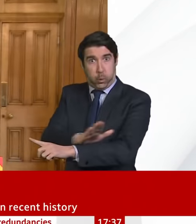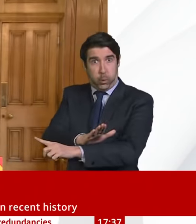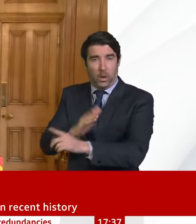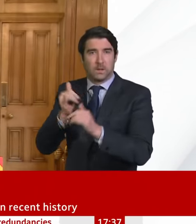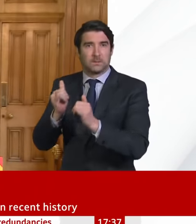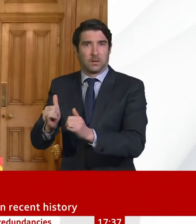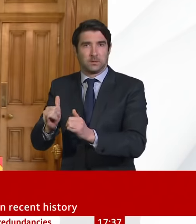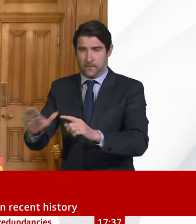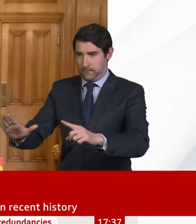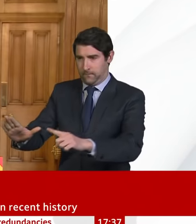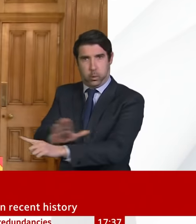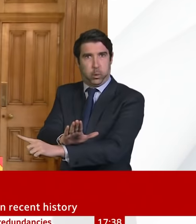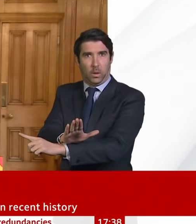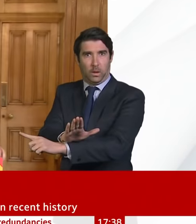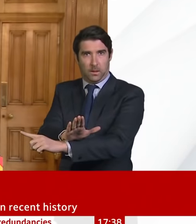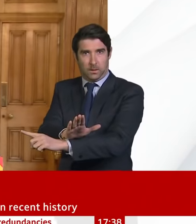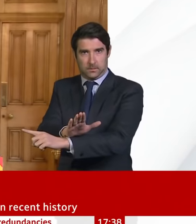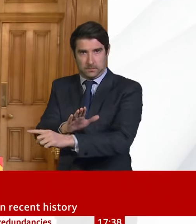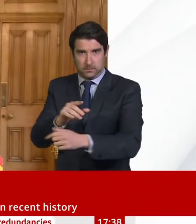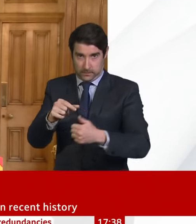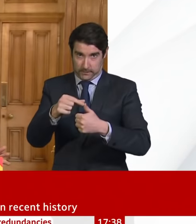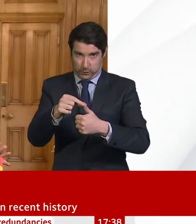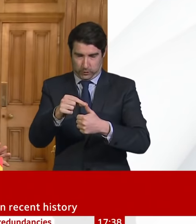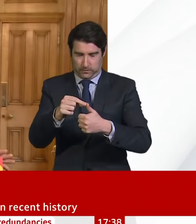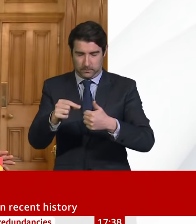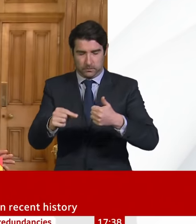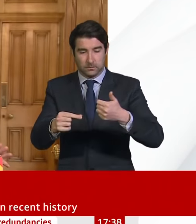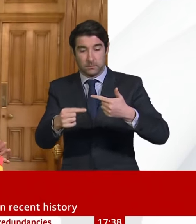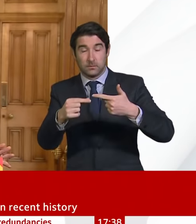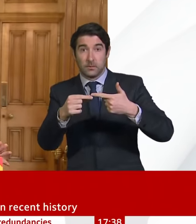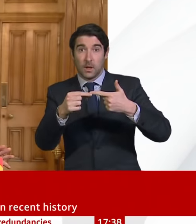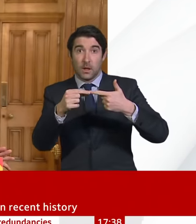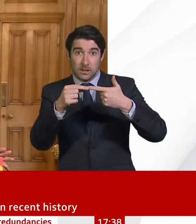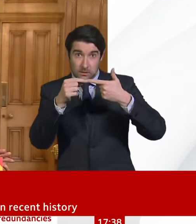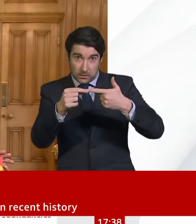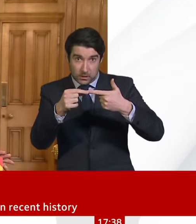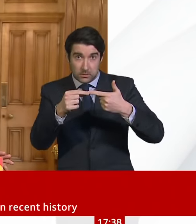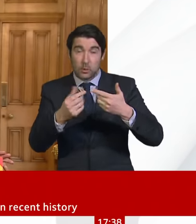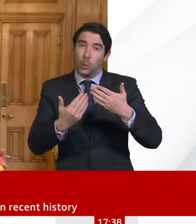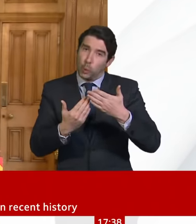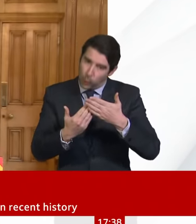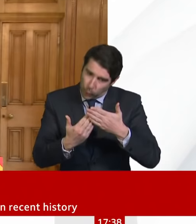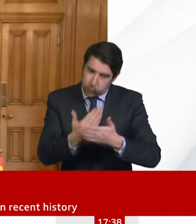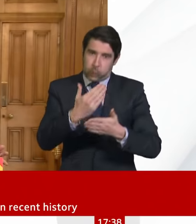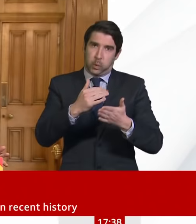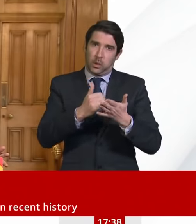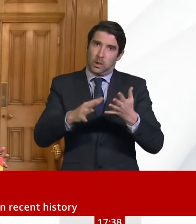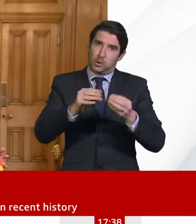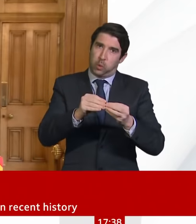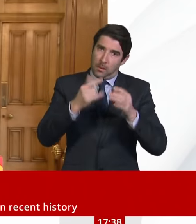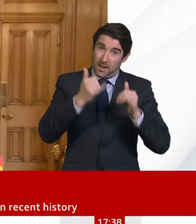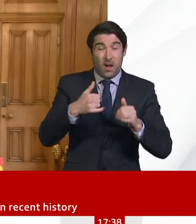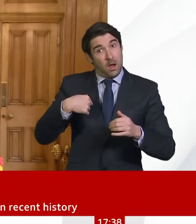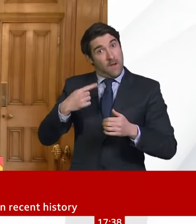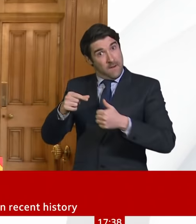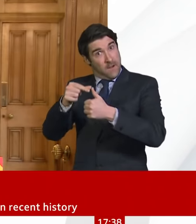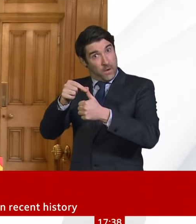hospitals. The second pillar is the creation of a brand new swab testing capacity delivered by commercial